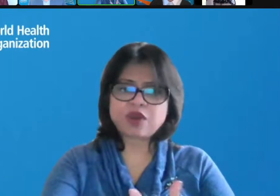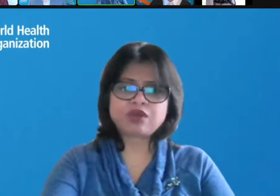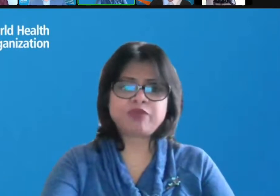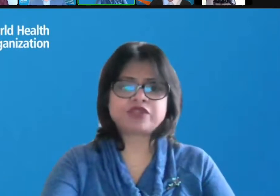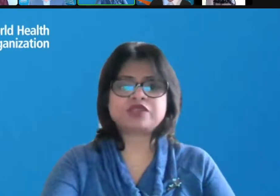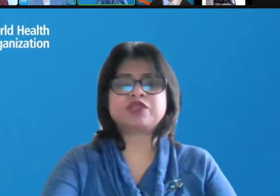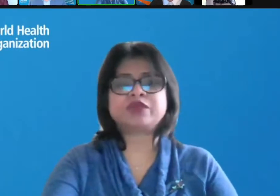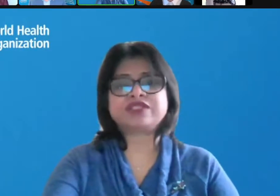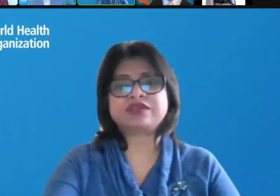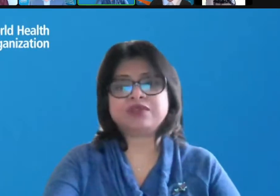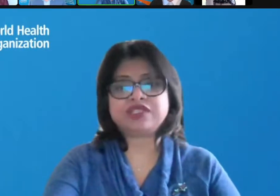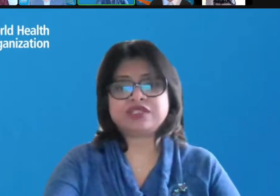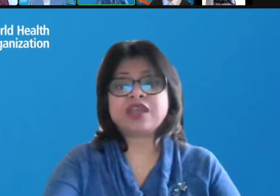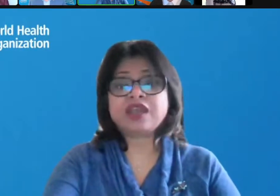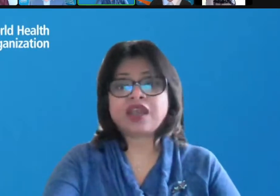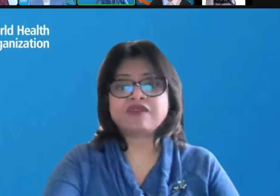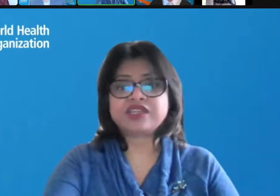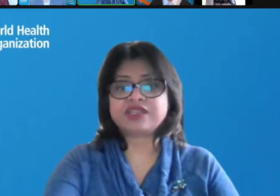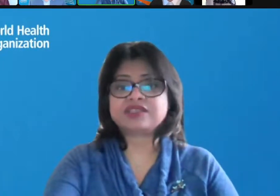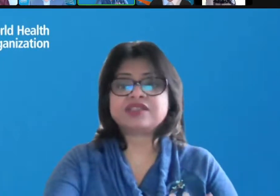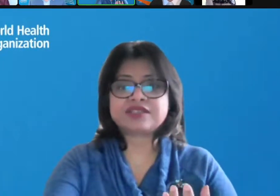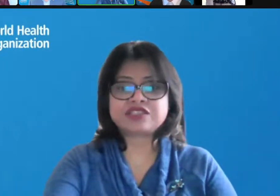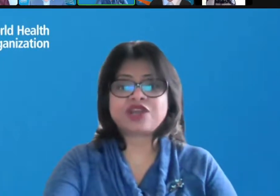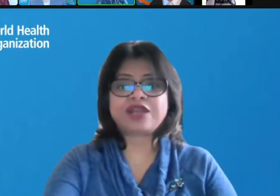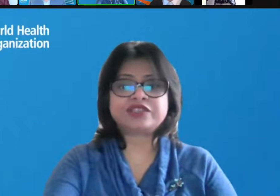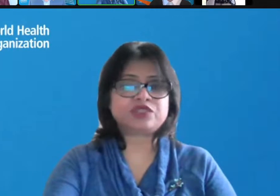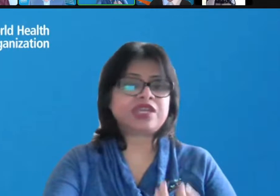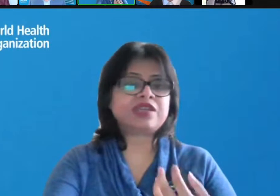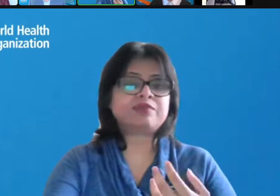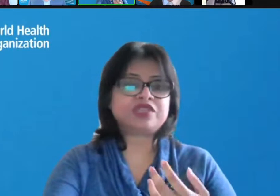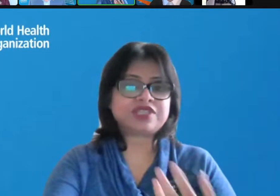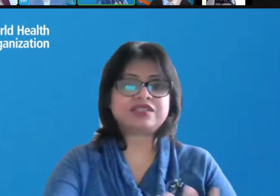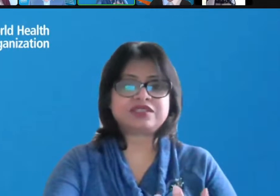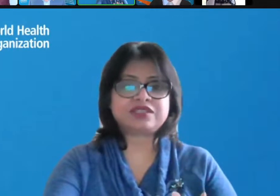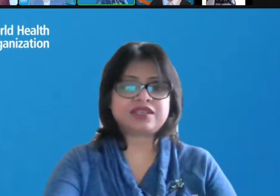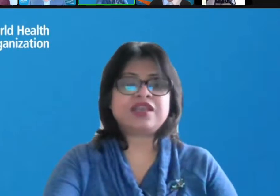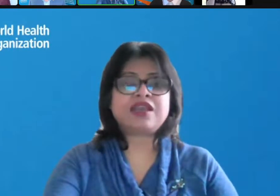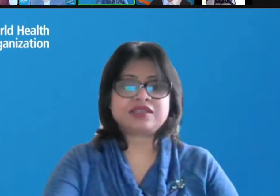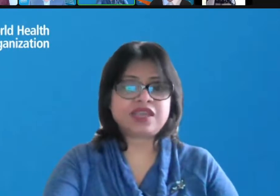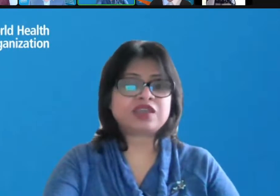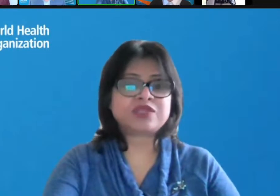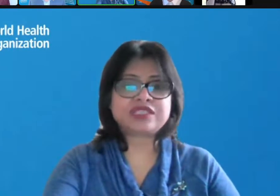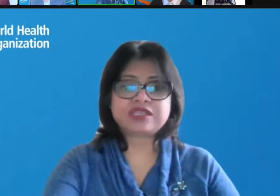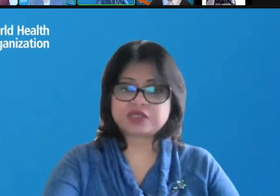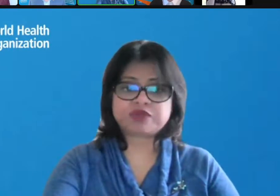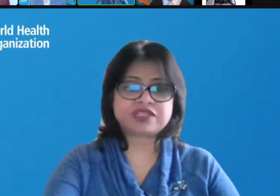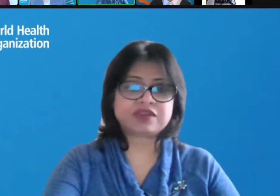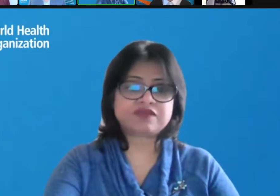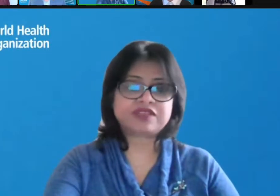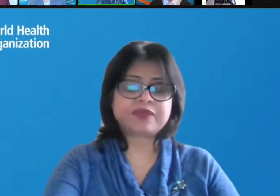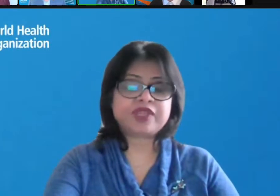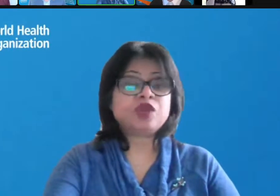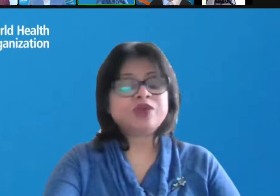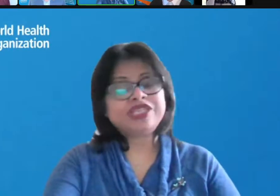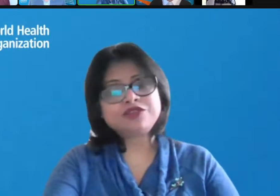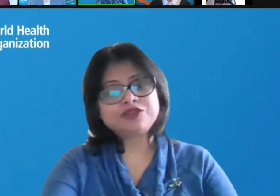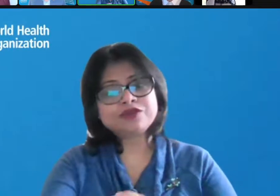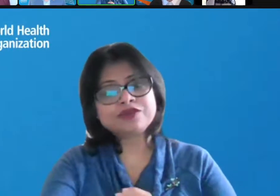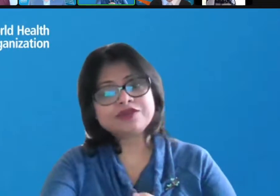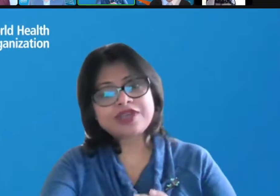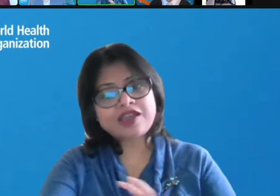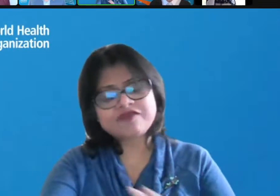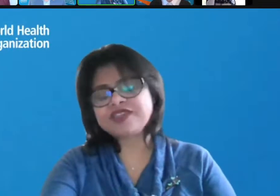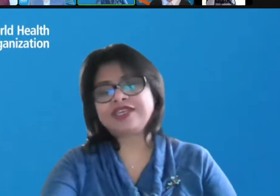engaged with all possible ways and means. Governance is agile to take up the challenges, and equity is preserved. We need